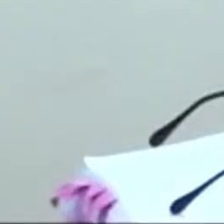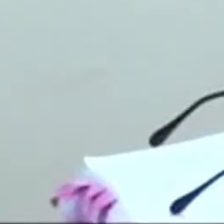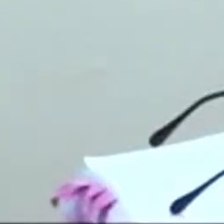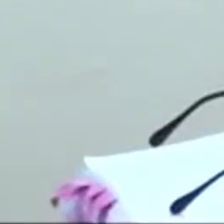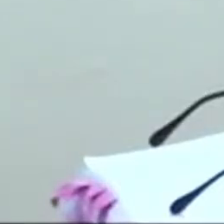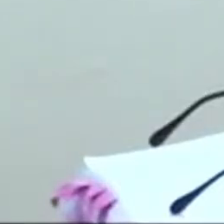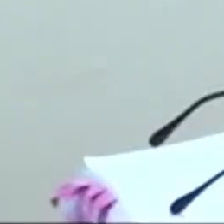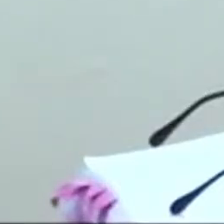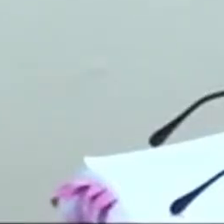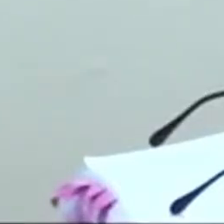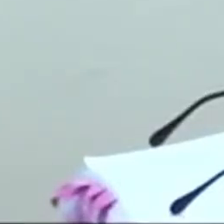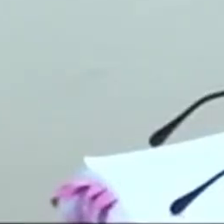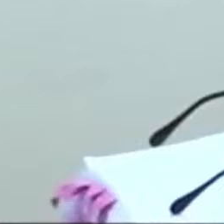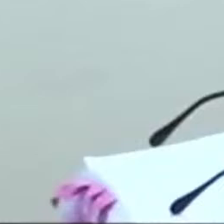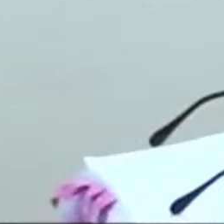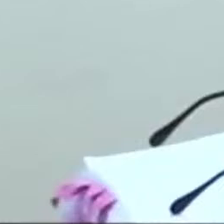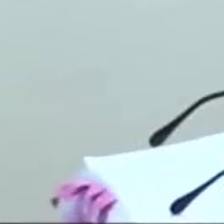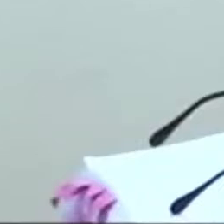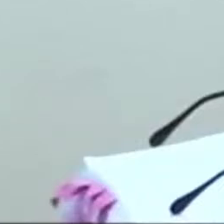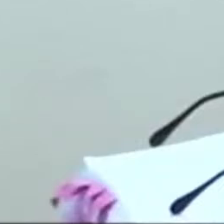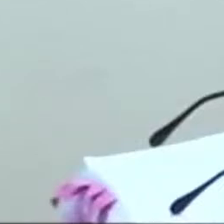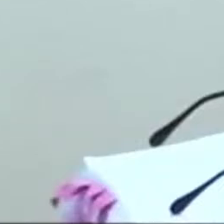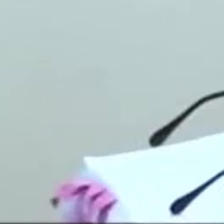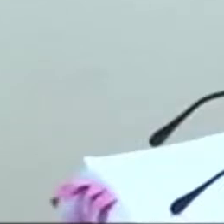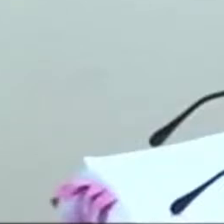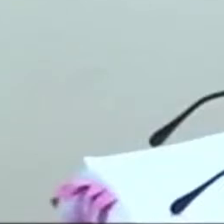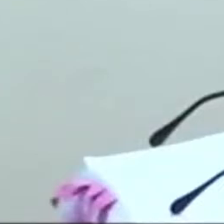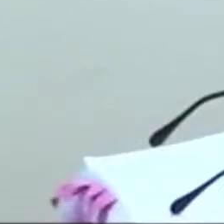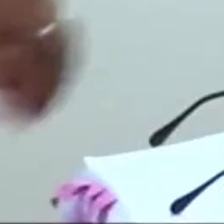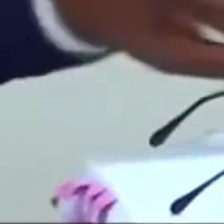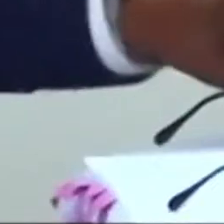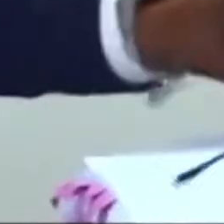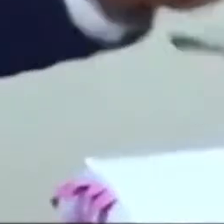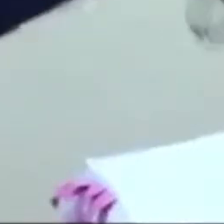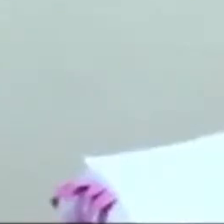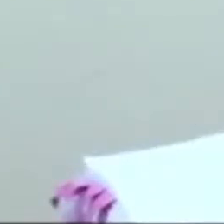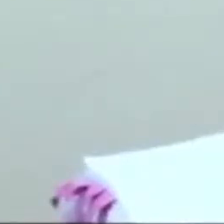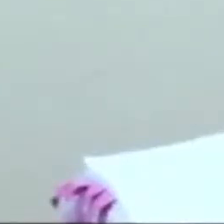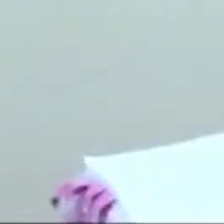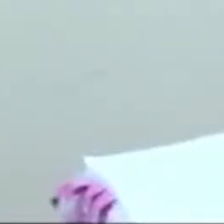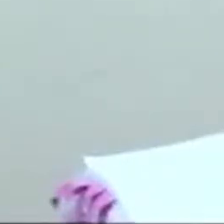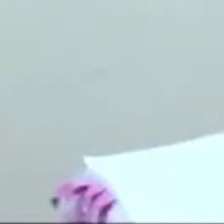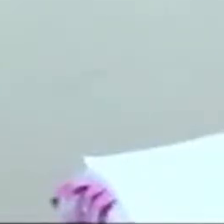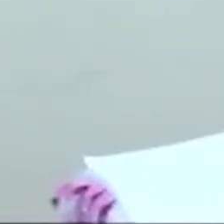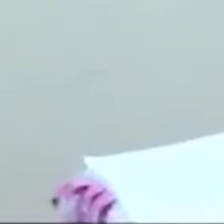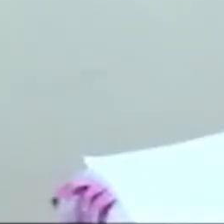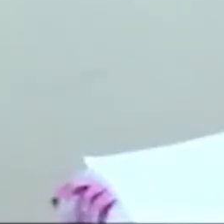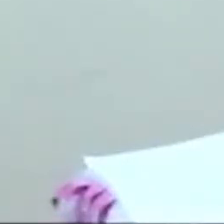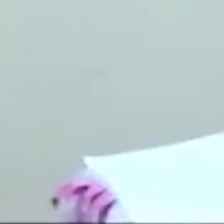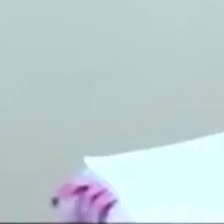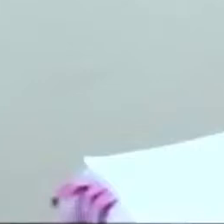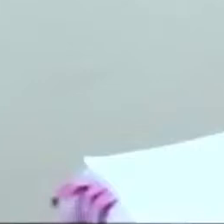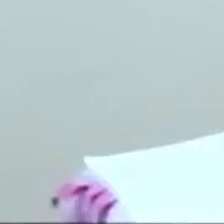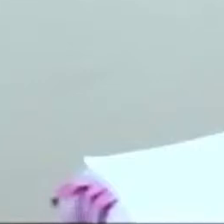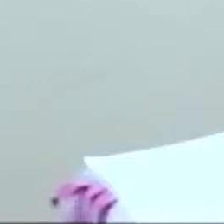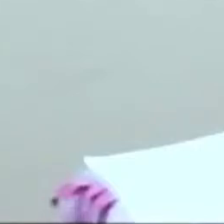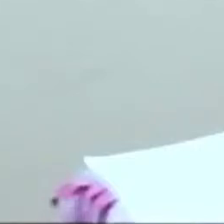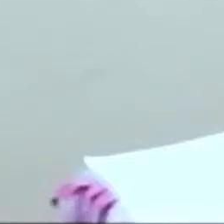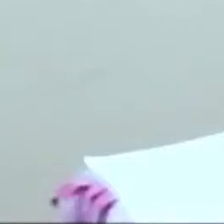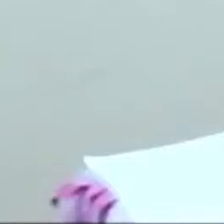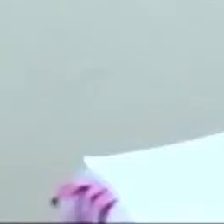whoever was there, whatever they have been doing is not the right thing. So if I start from